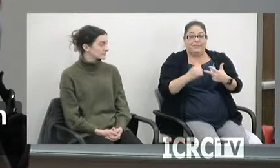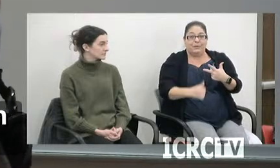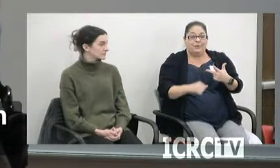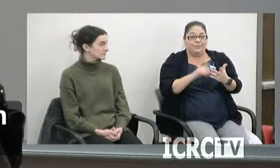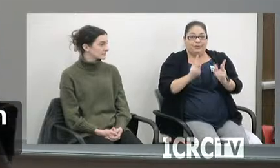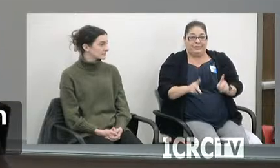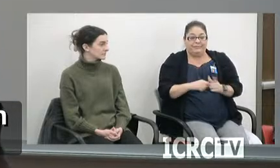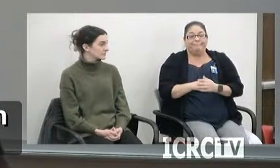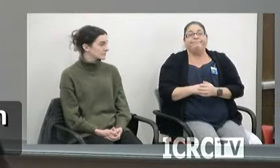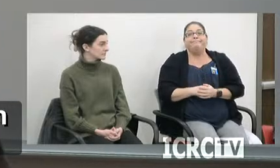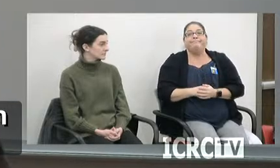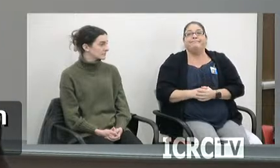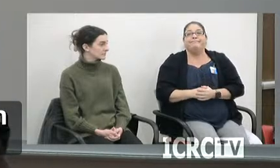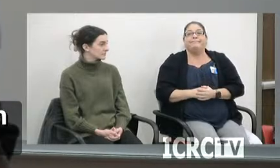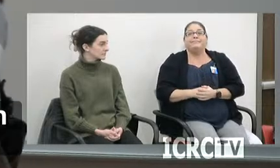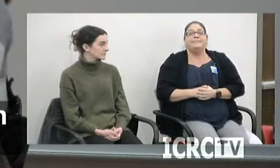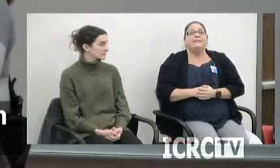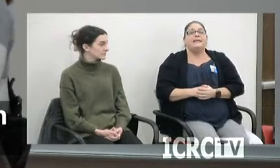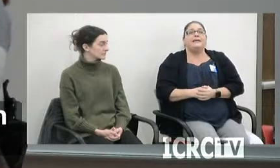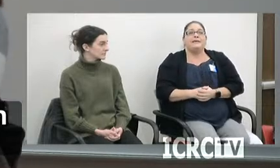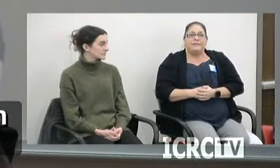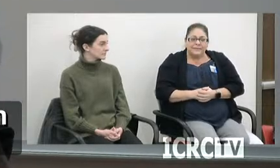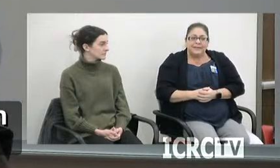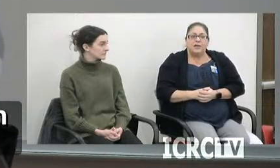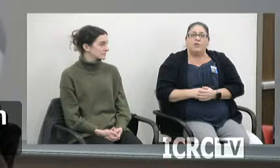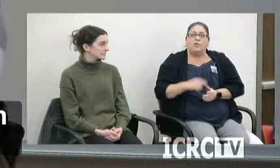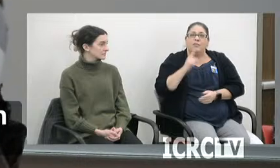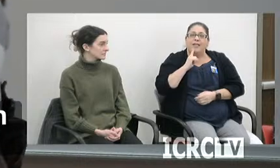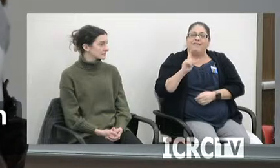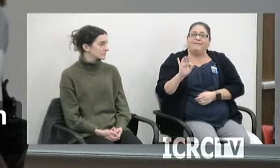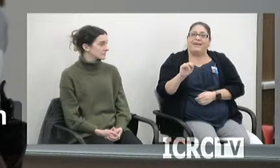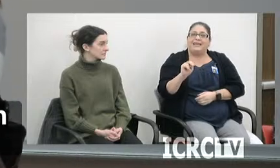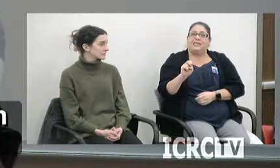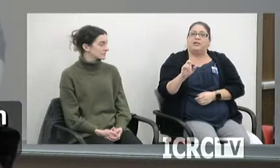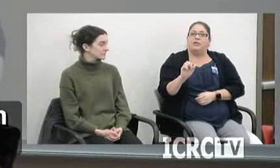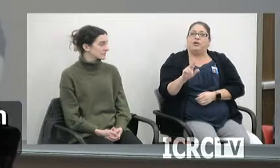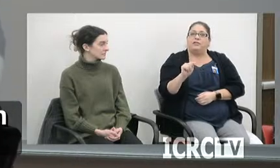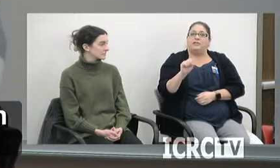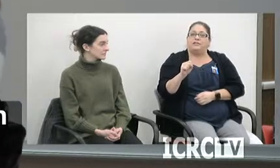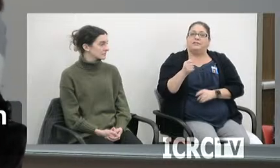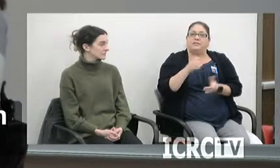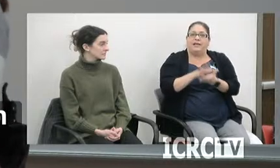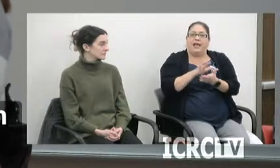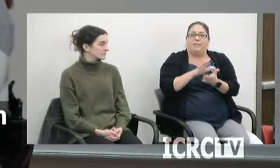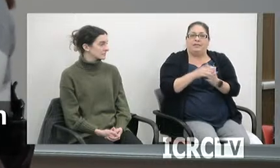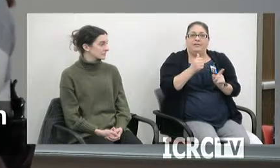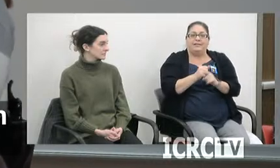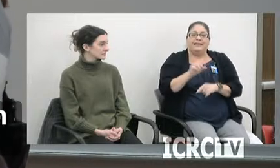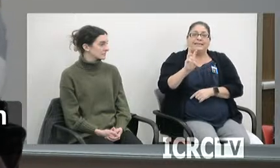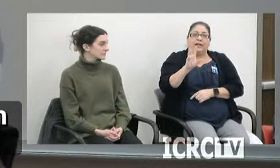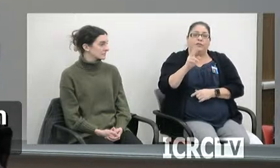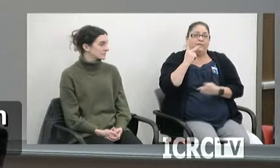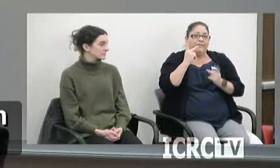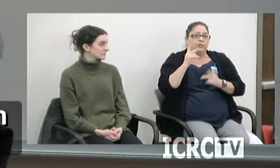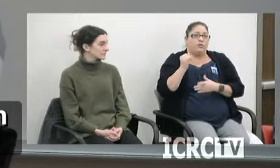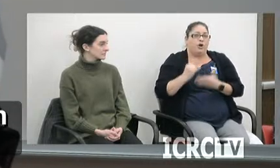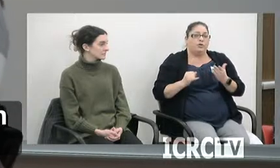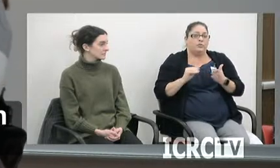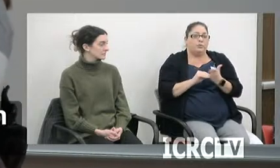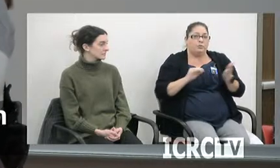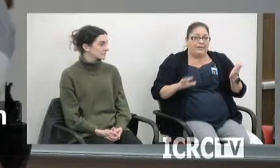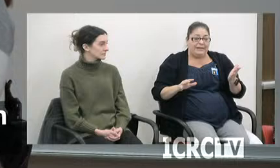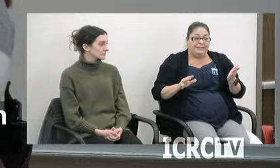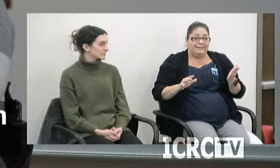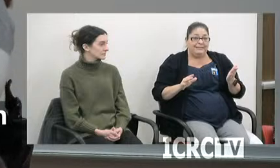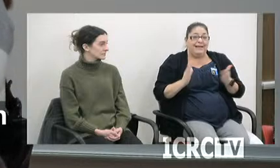Fine Arts admin deals with about 400 performing arts students, 600 visual art students. Some of